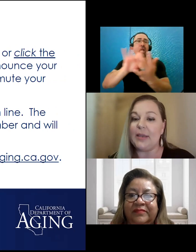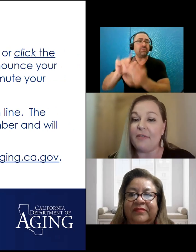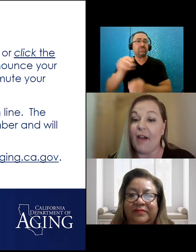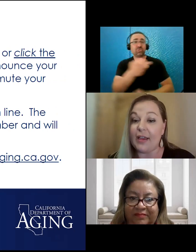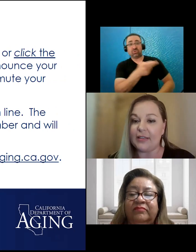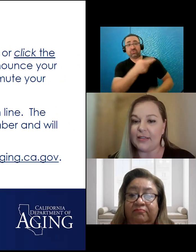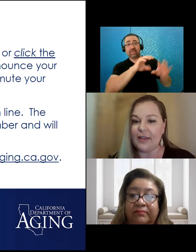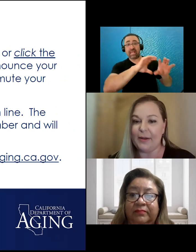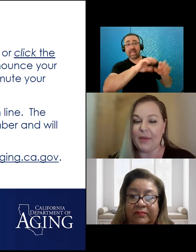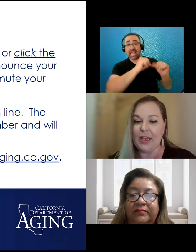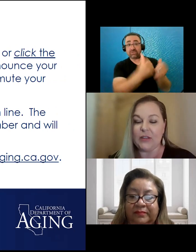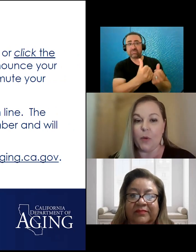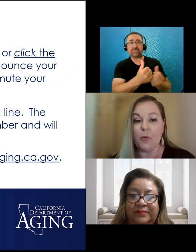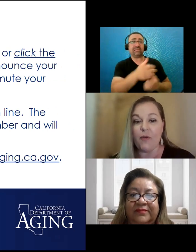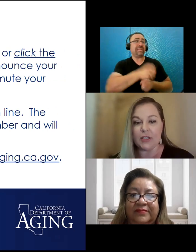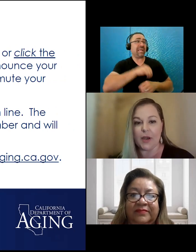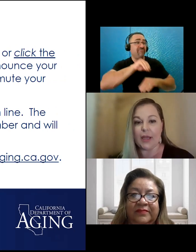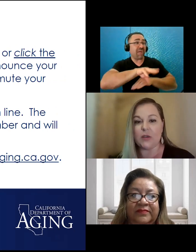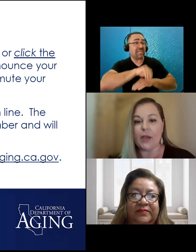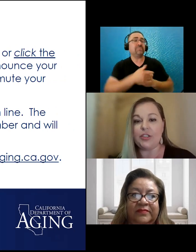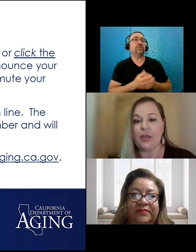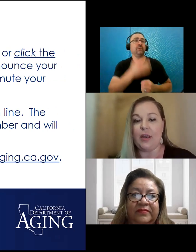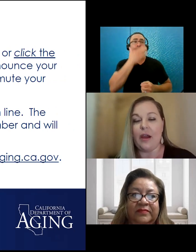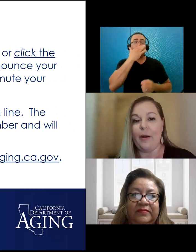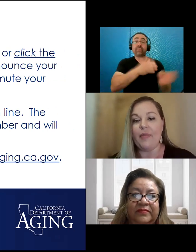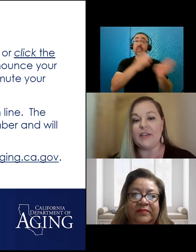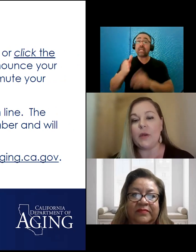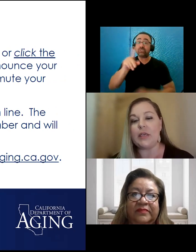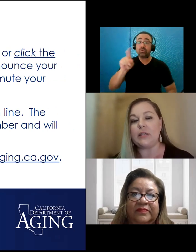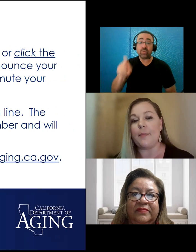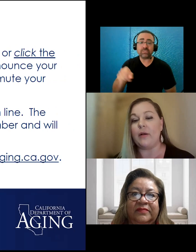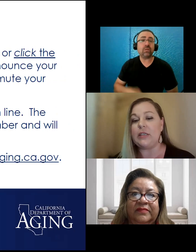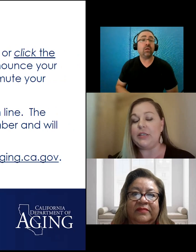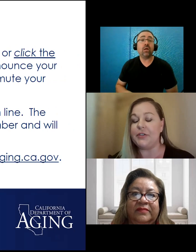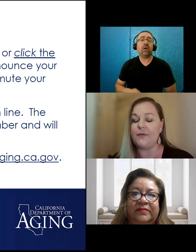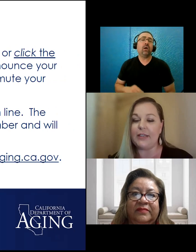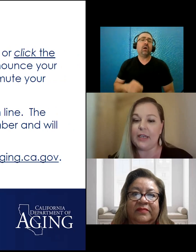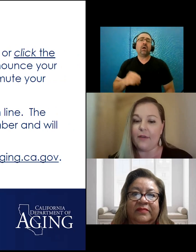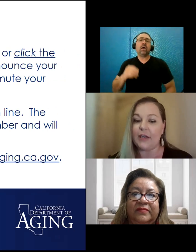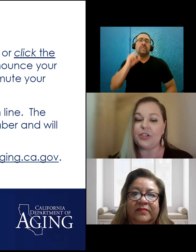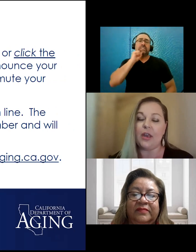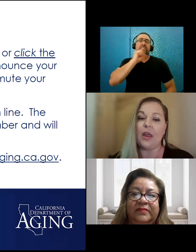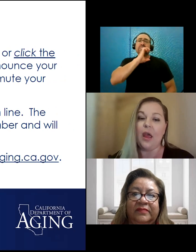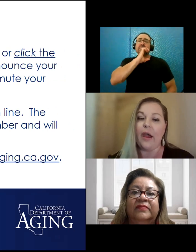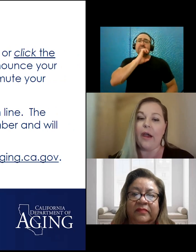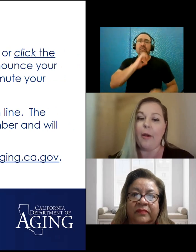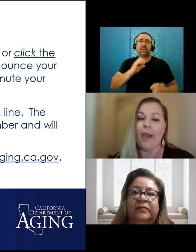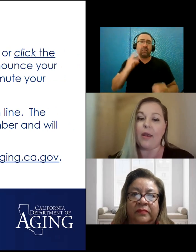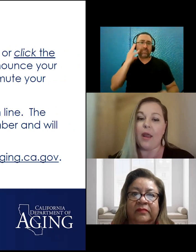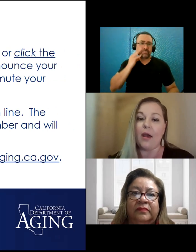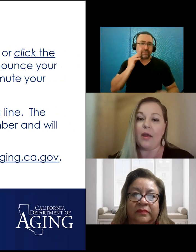to get some advice. So we'll move on to our next question. This one is about seniors facing eviction.